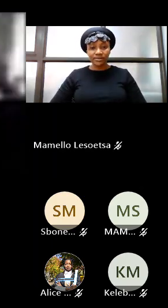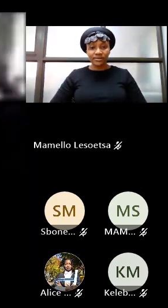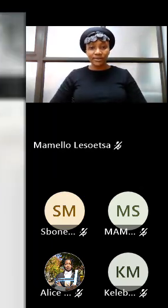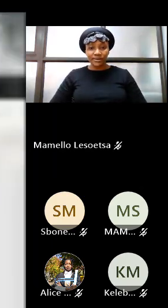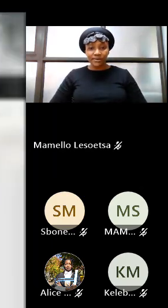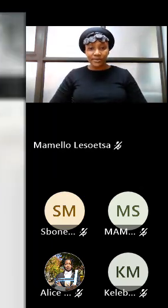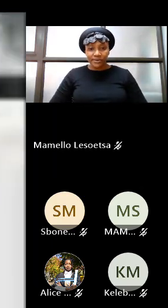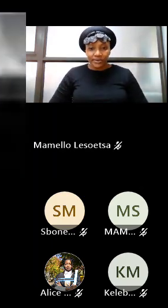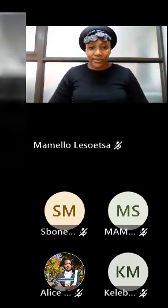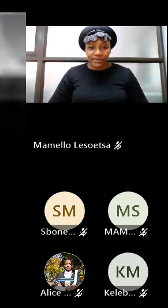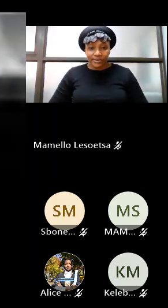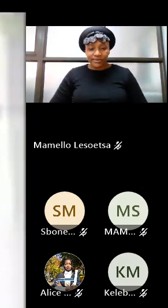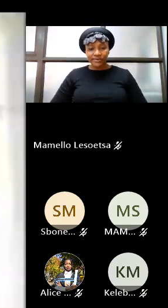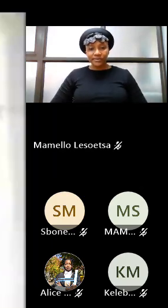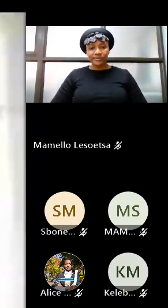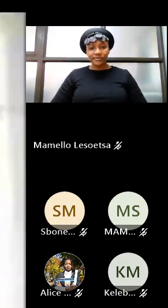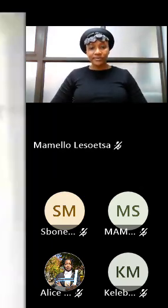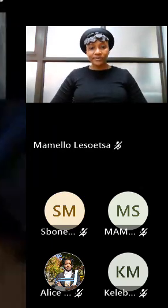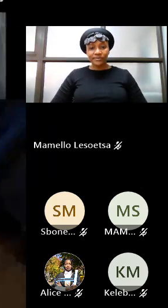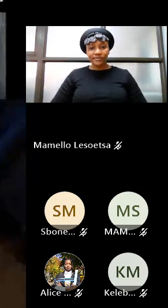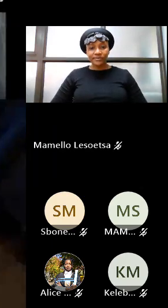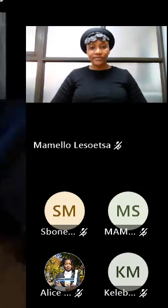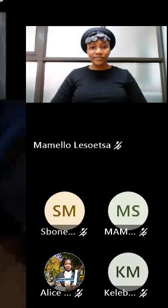Yeah, let's start with Dureya's.